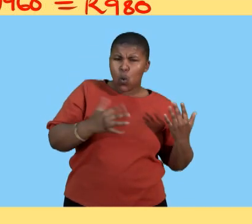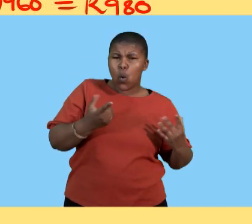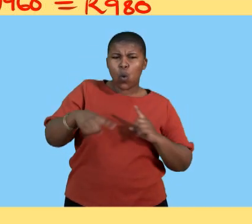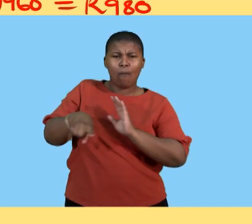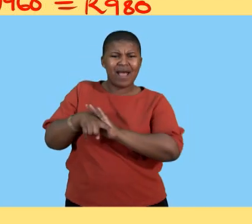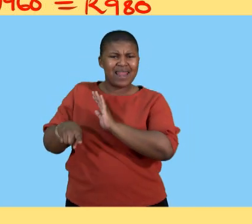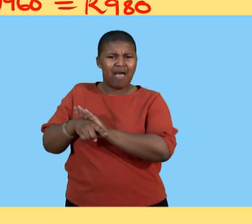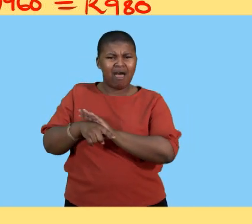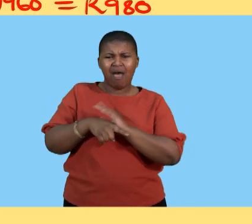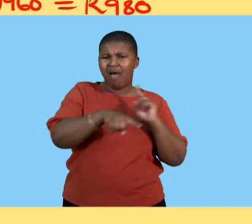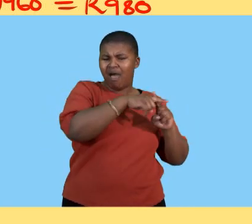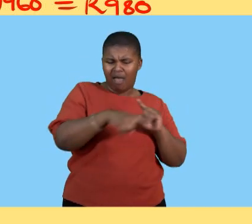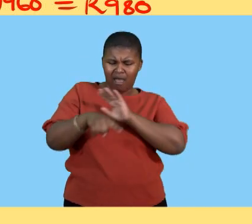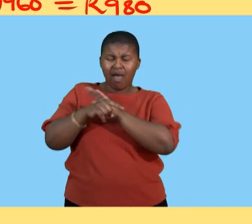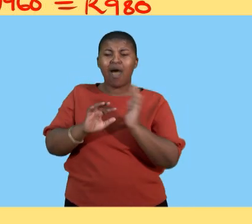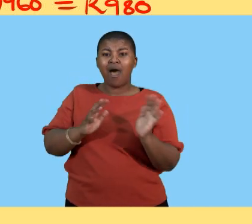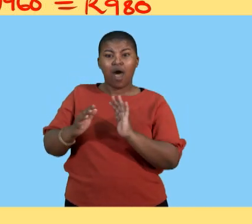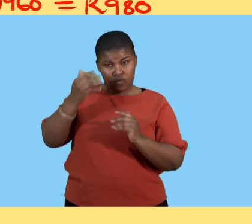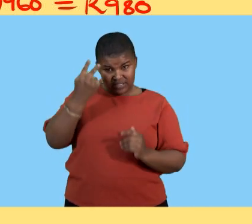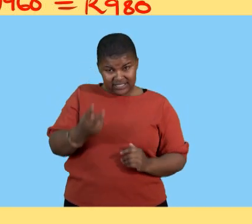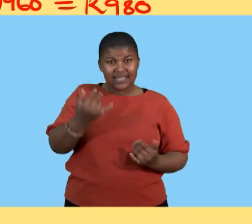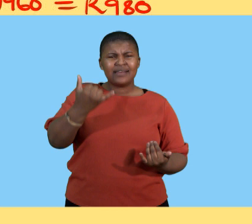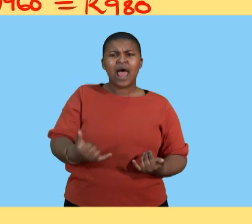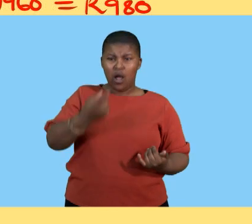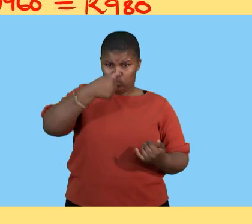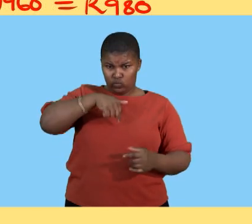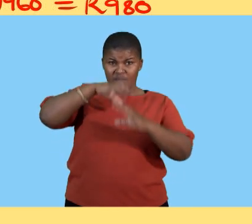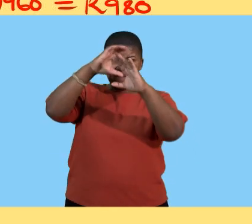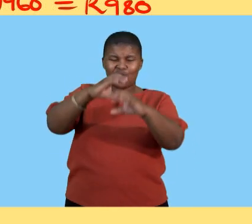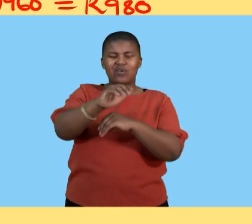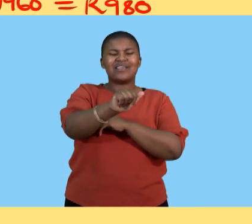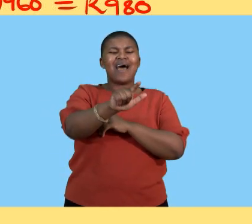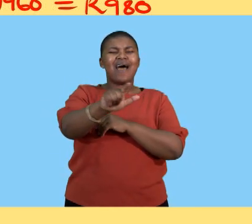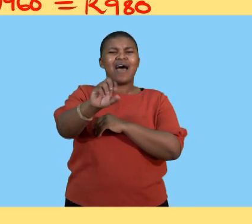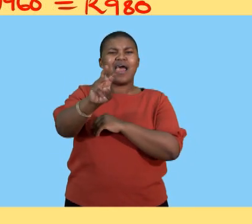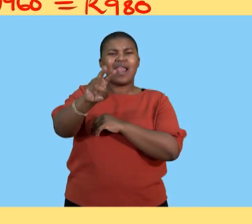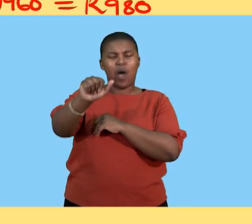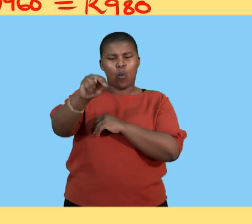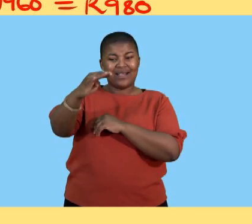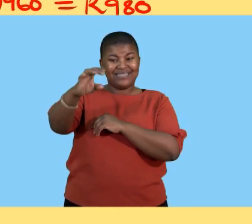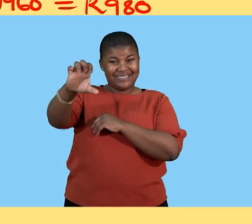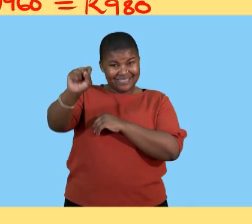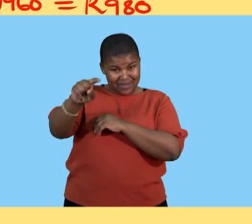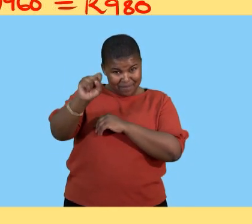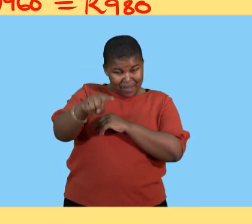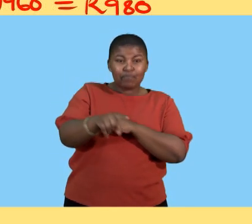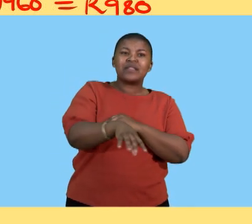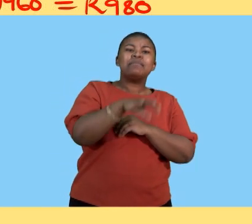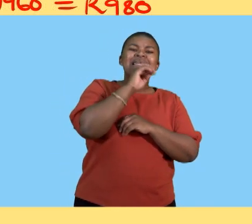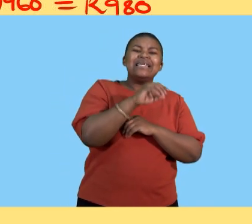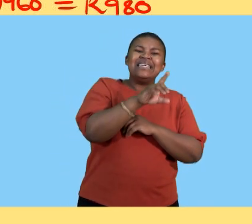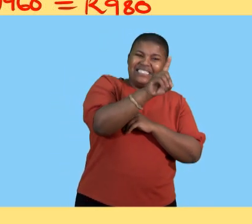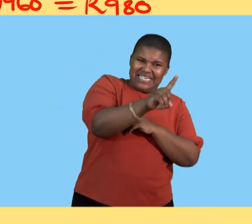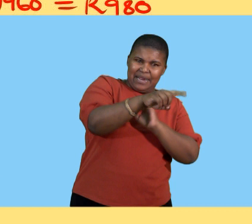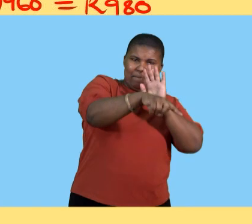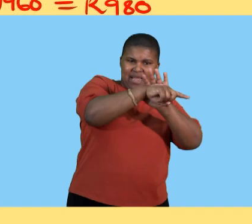adding it or subtracting it? Once we are dealing with an allowance, when we go to our debtors, it will be minus. When